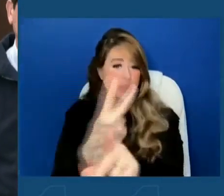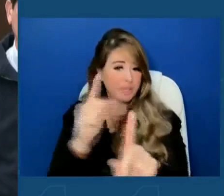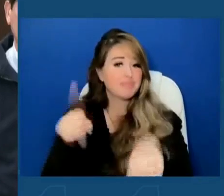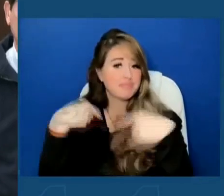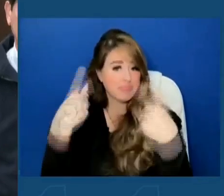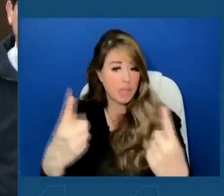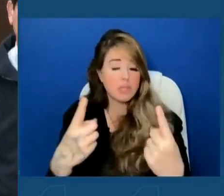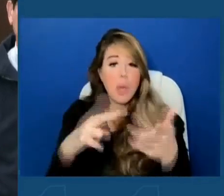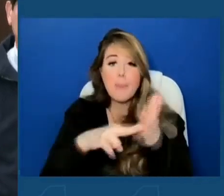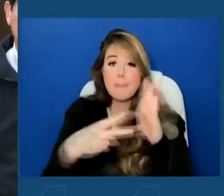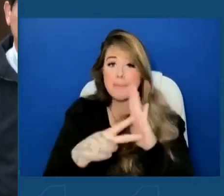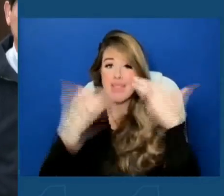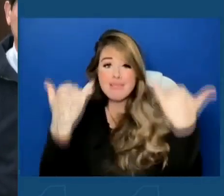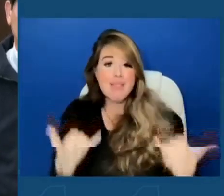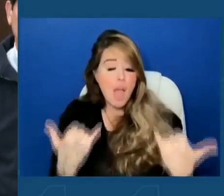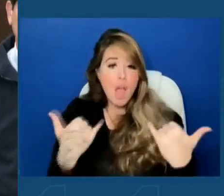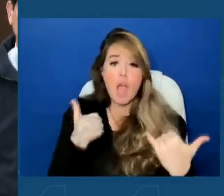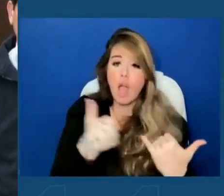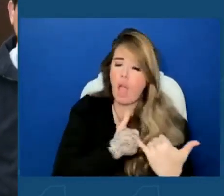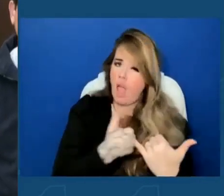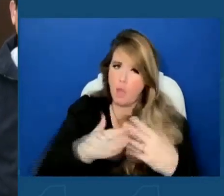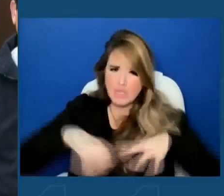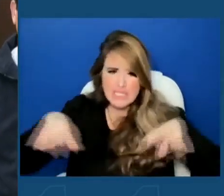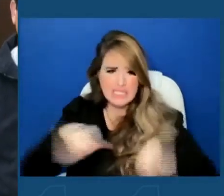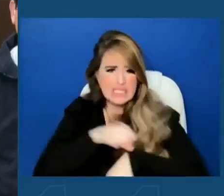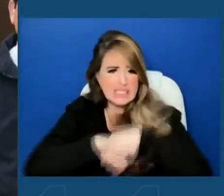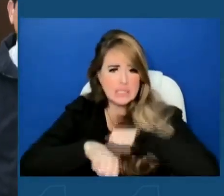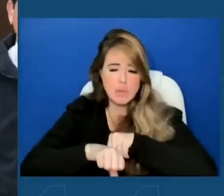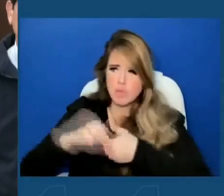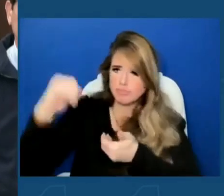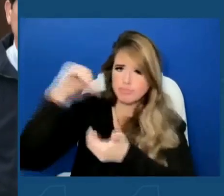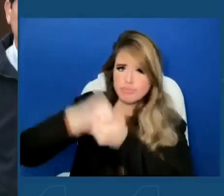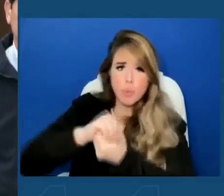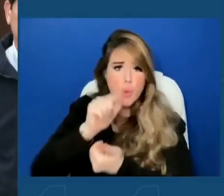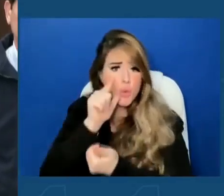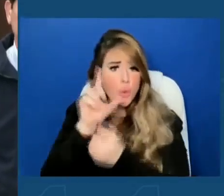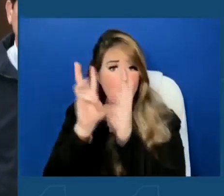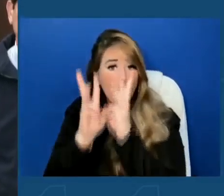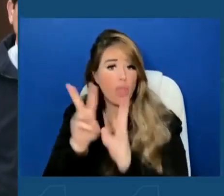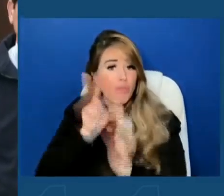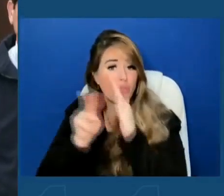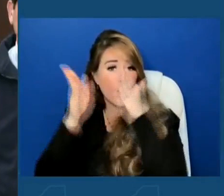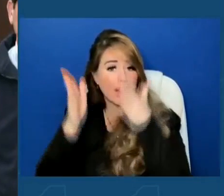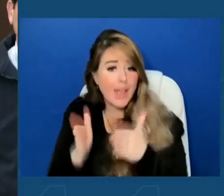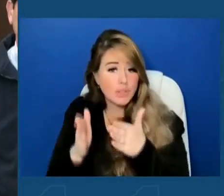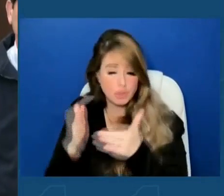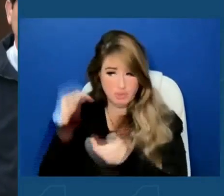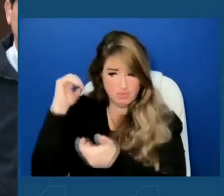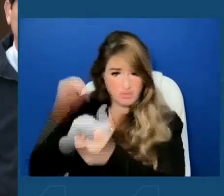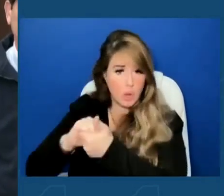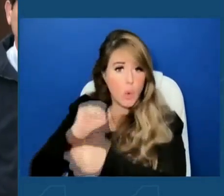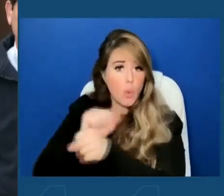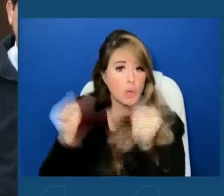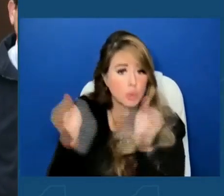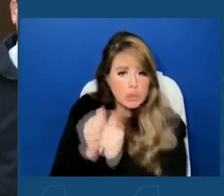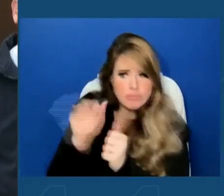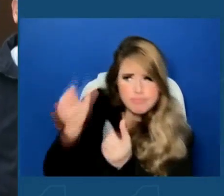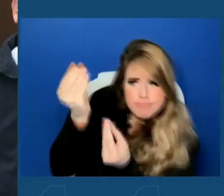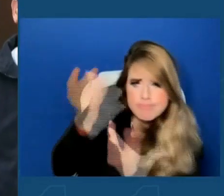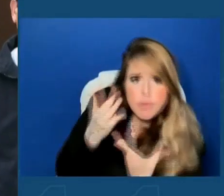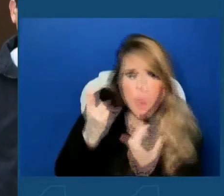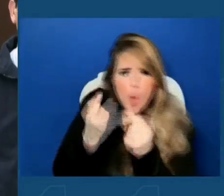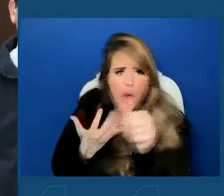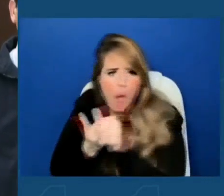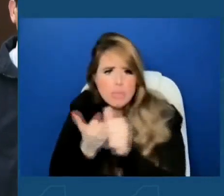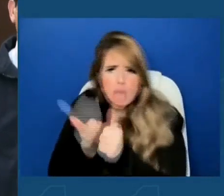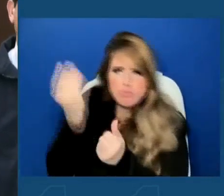far more hand in glove with forecasters than we ever have before to make sure that we have real-time information and to make sure that